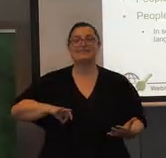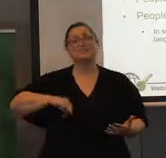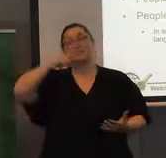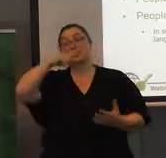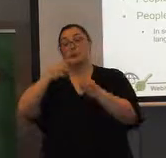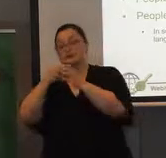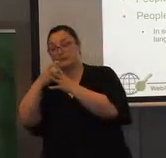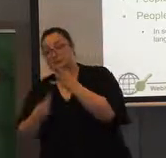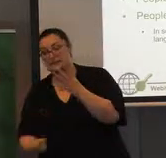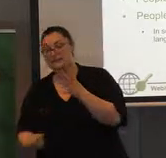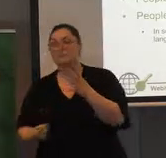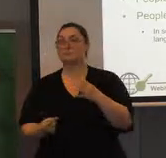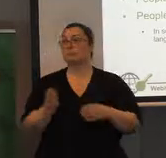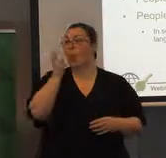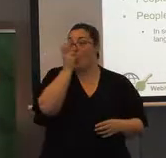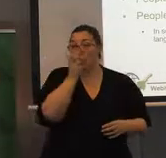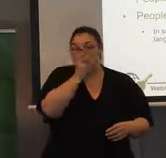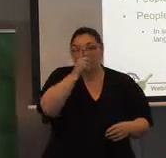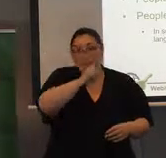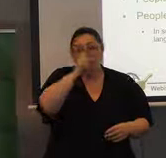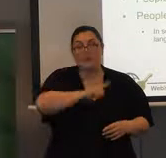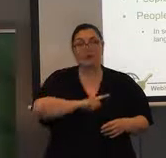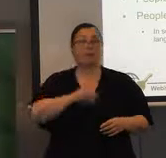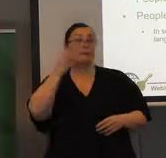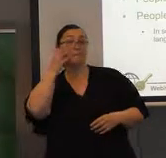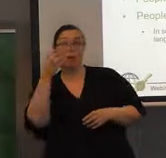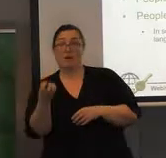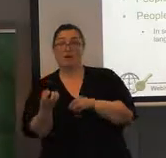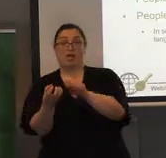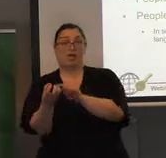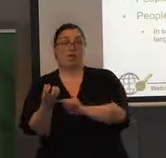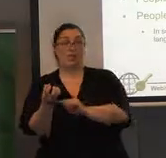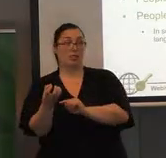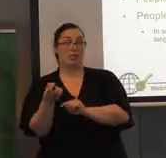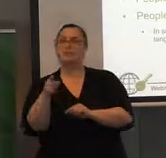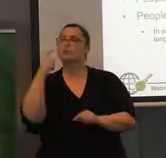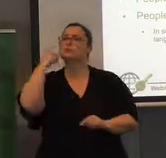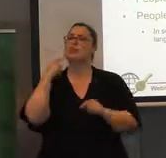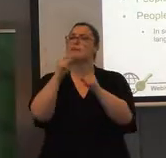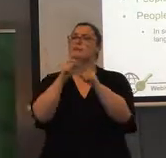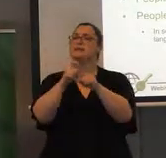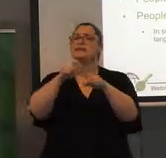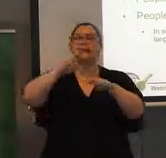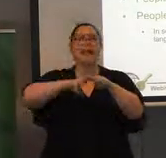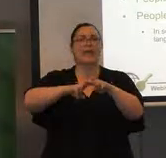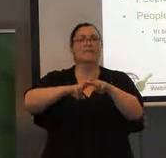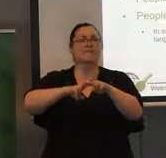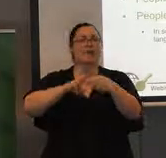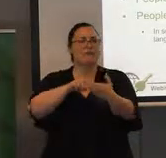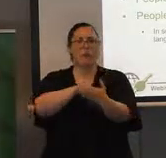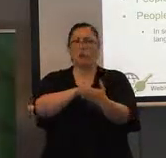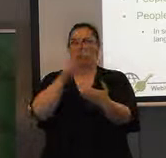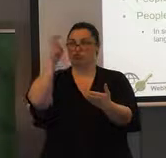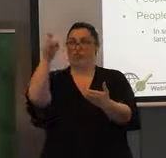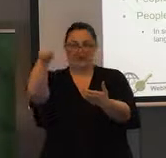But besides people with disabilities, there's older users, people with mobile phones. Have you ever tried to fill out a PDF document on